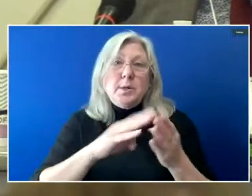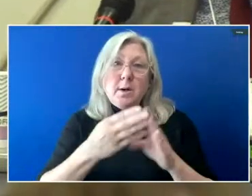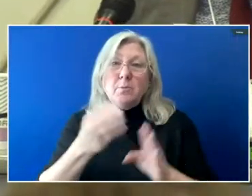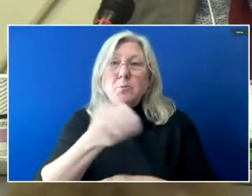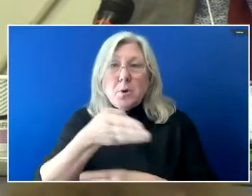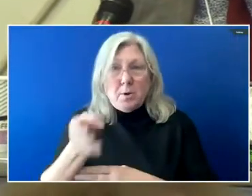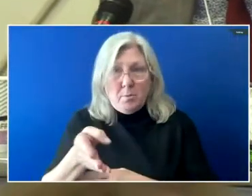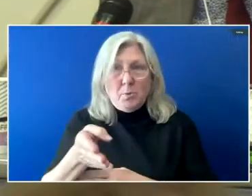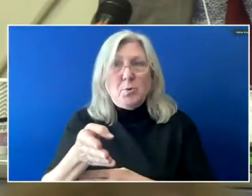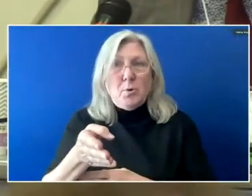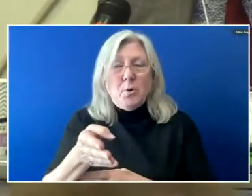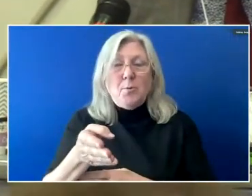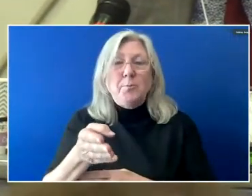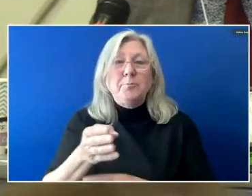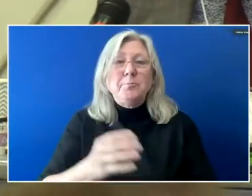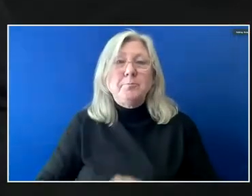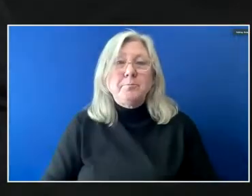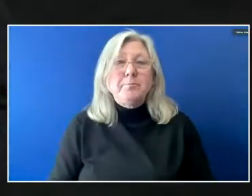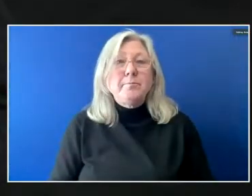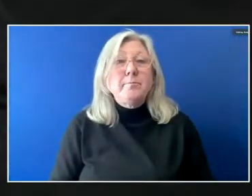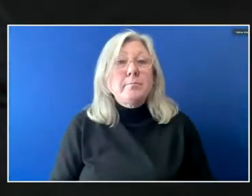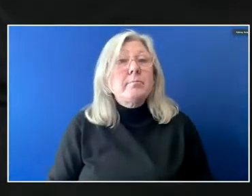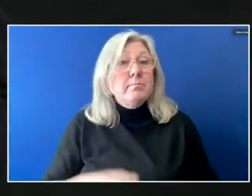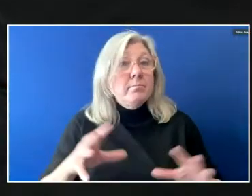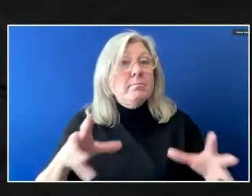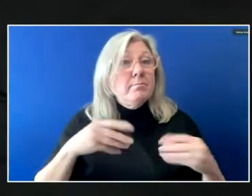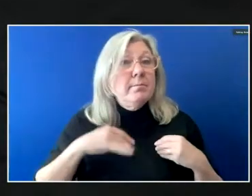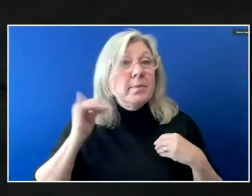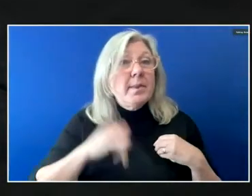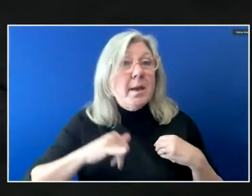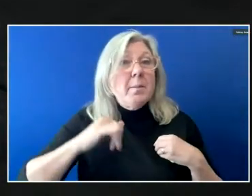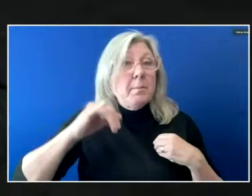brator we can adopt that by